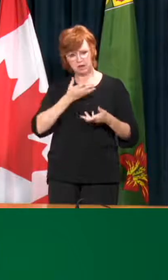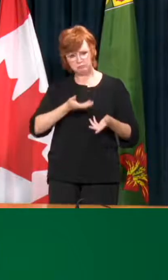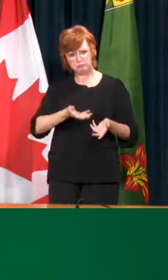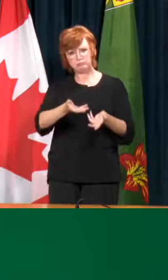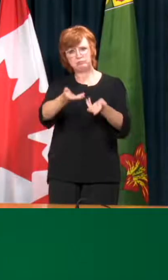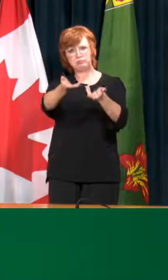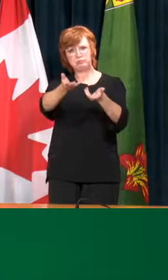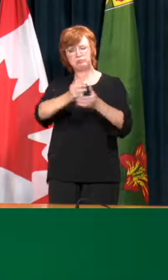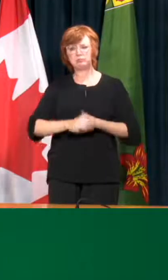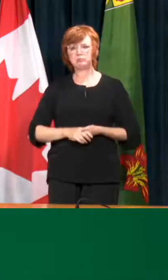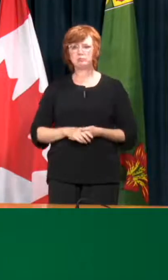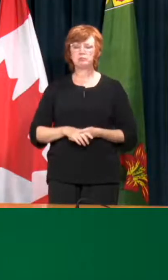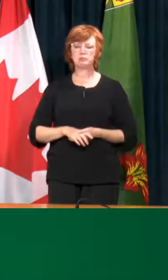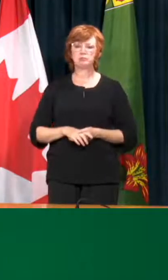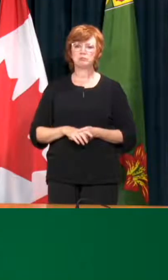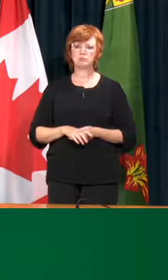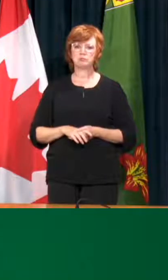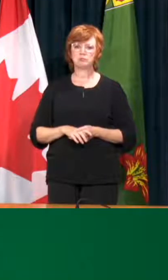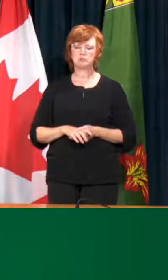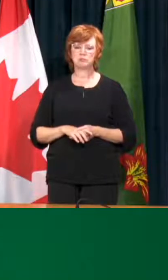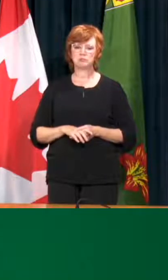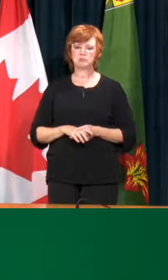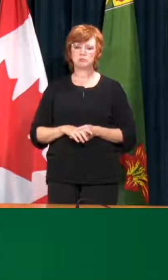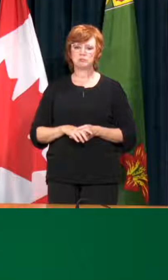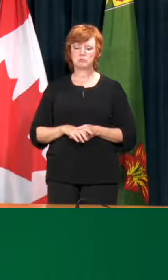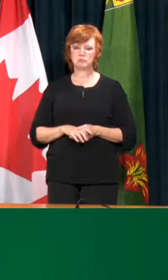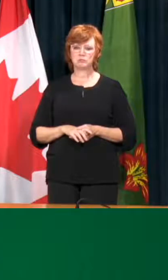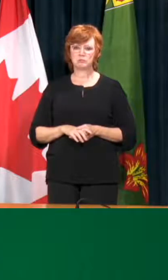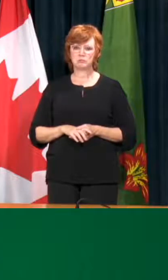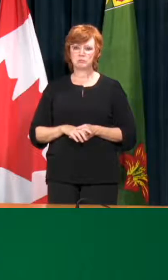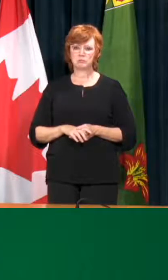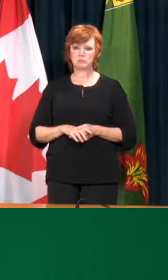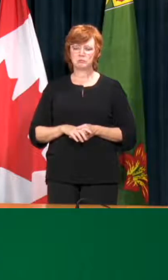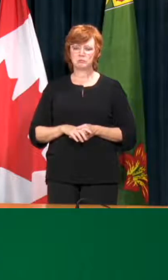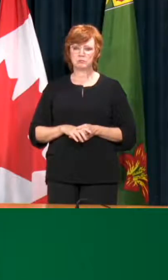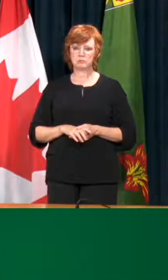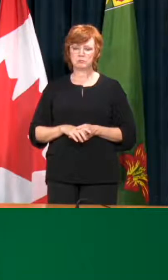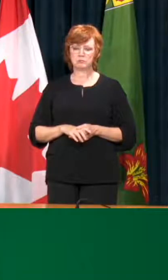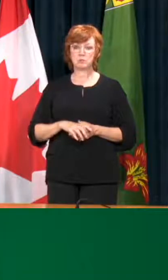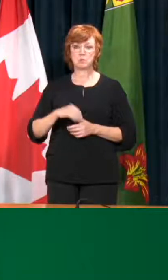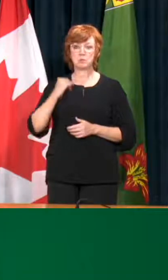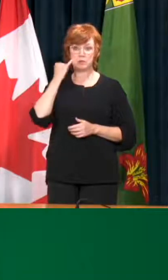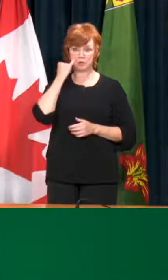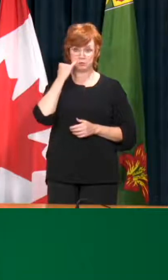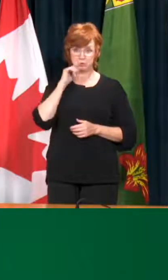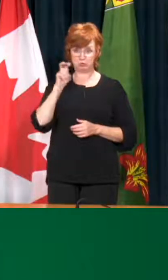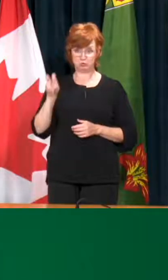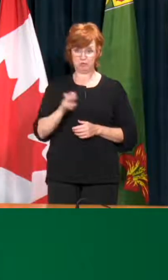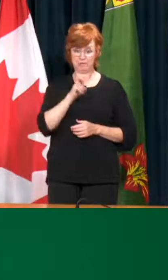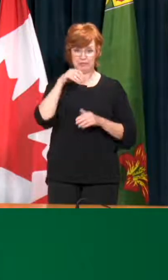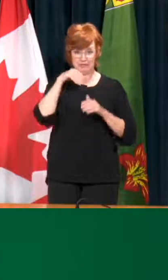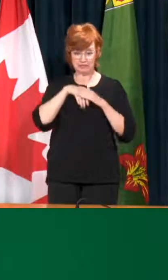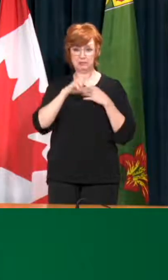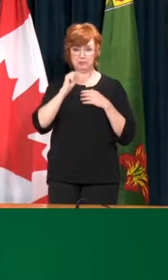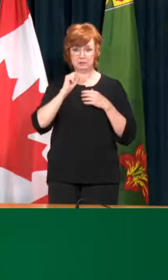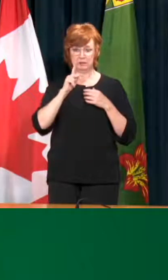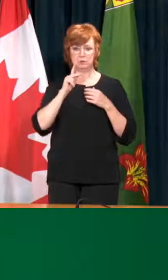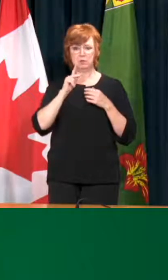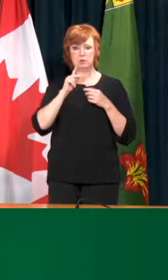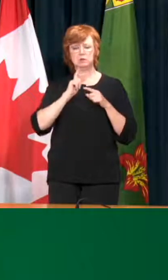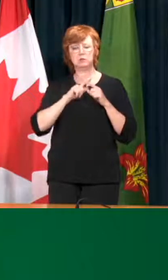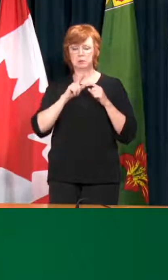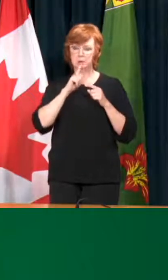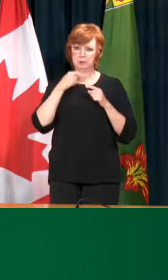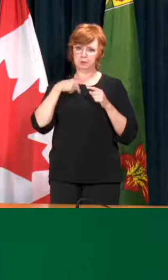something, while travel within the province or interprovincially is permitted, recommendation is staying closer